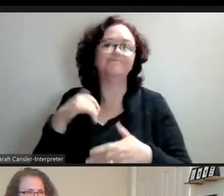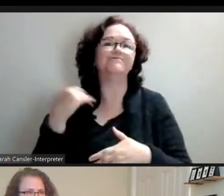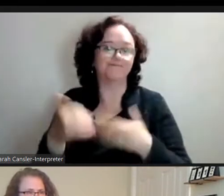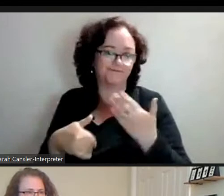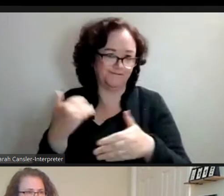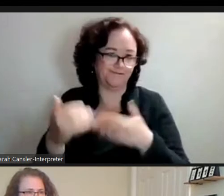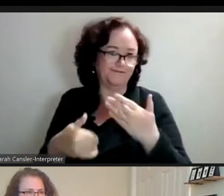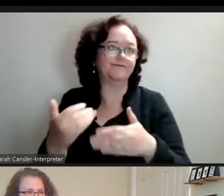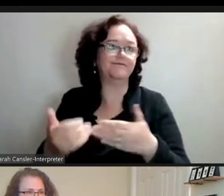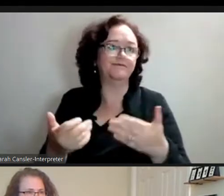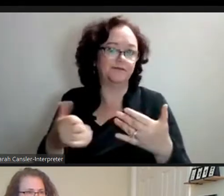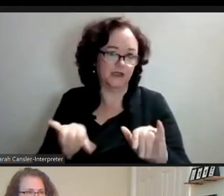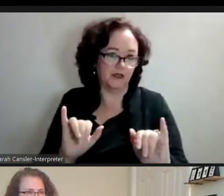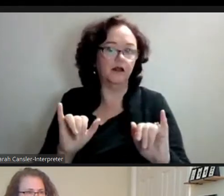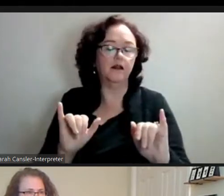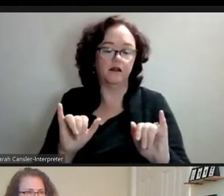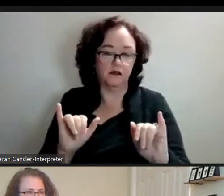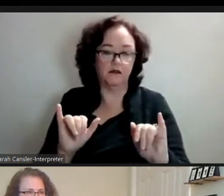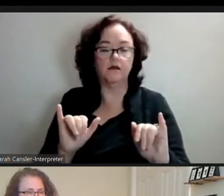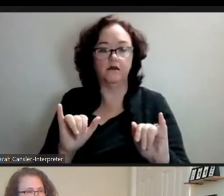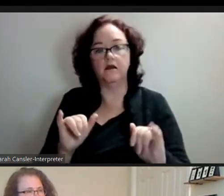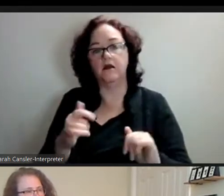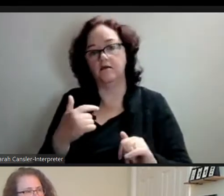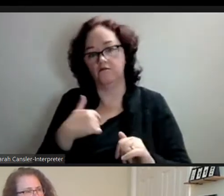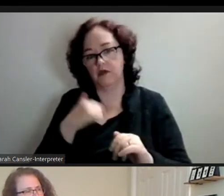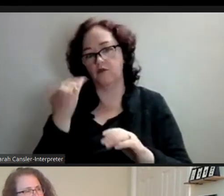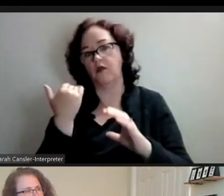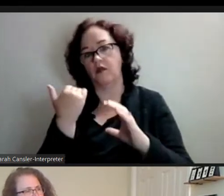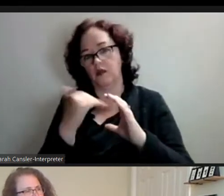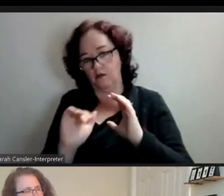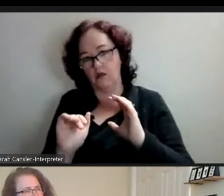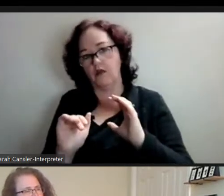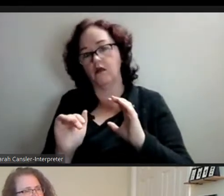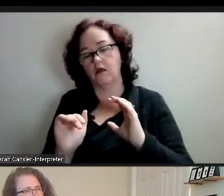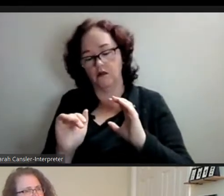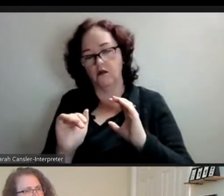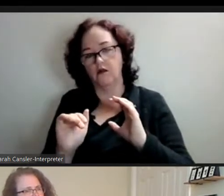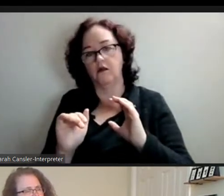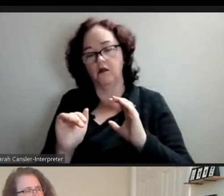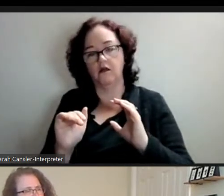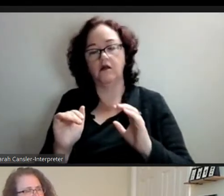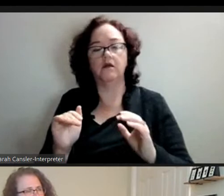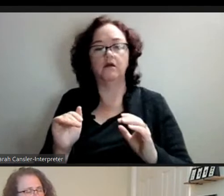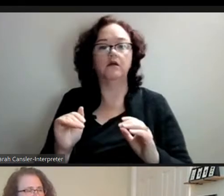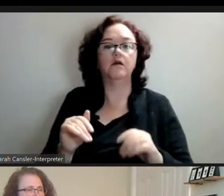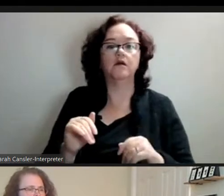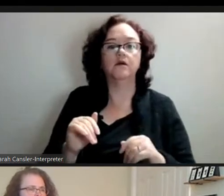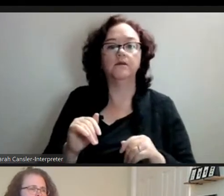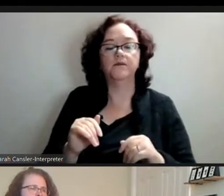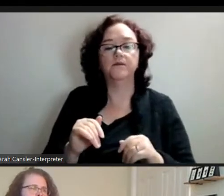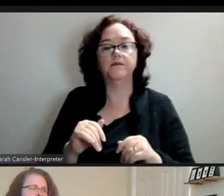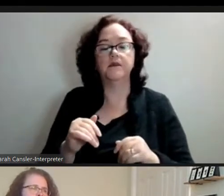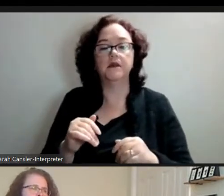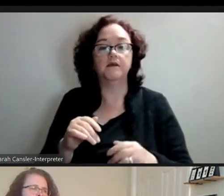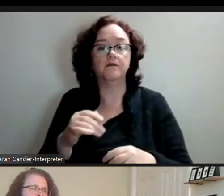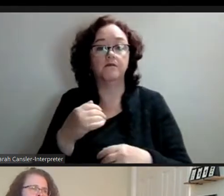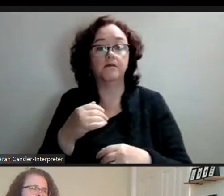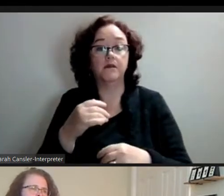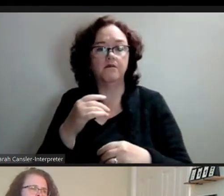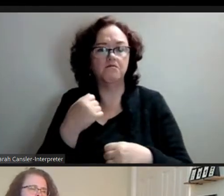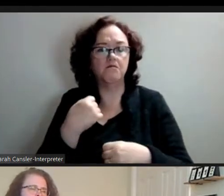I will send out emails and make sure that the online application, the embedded online